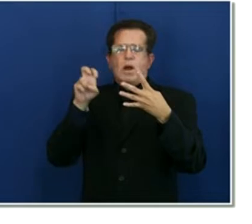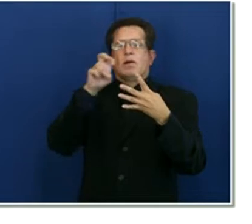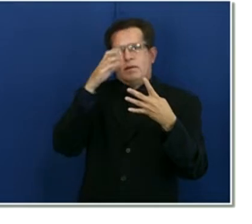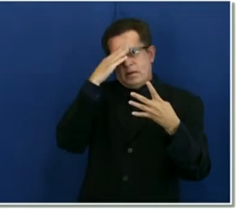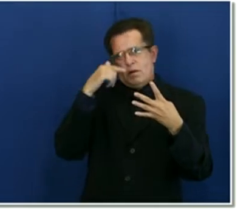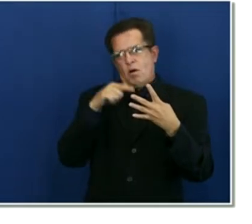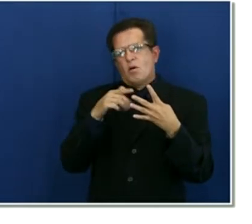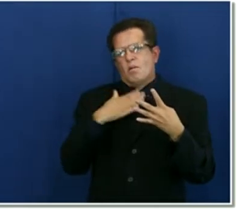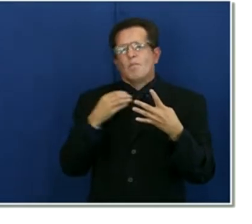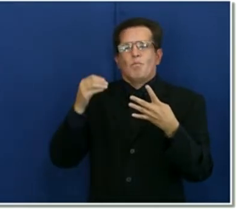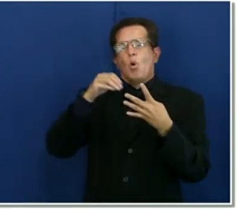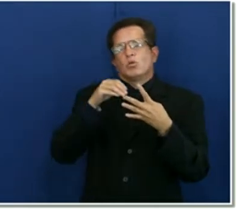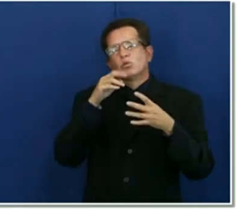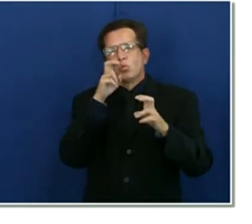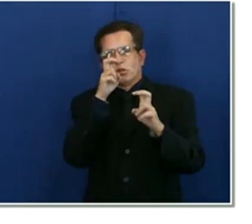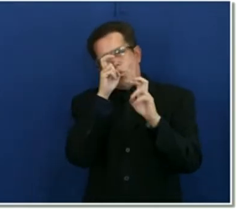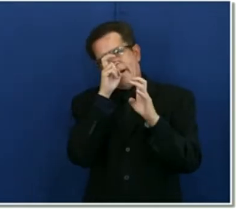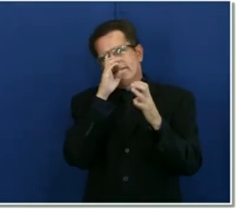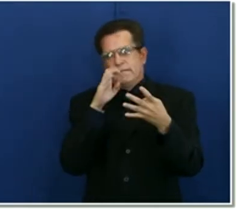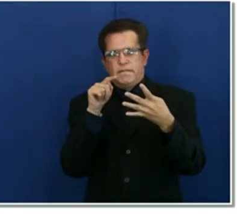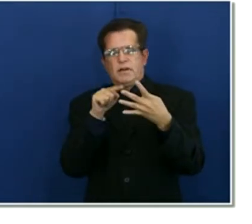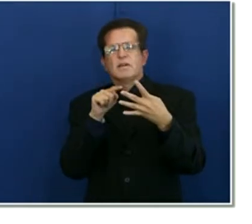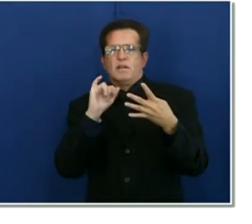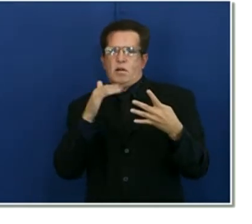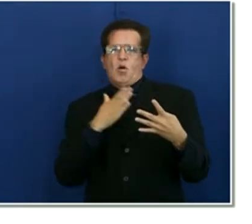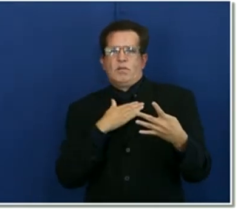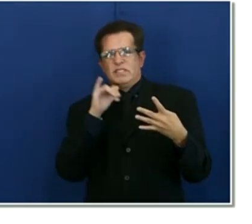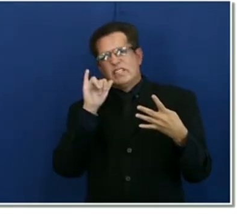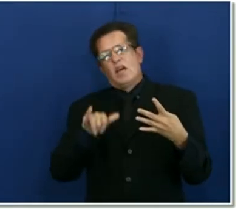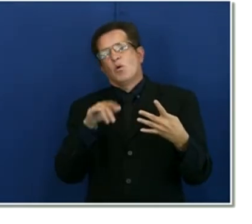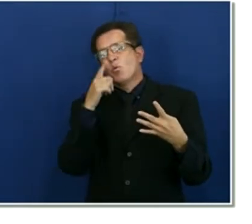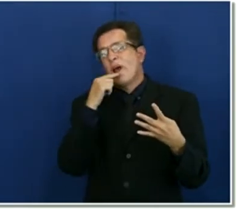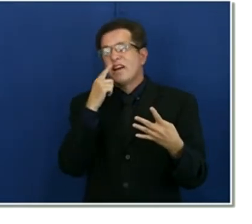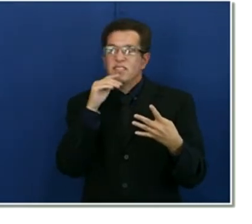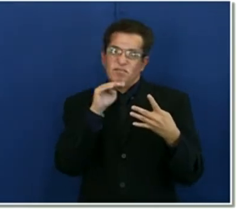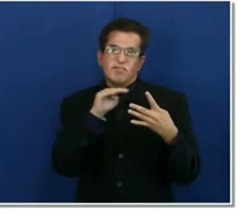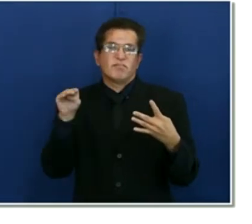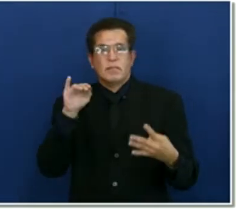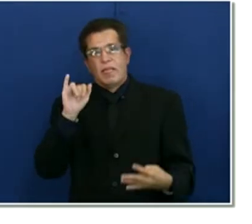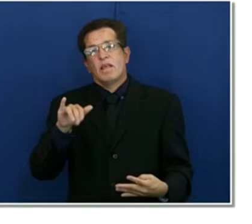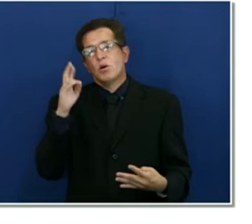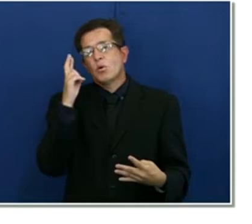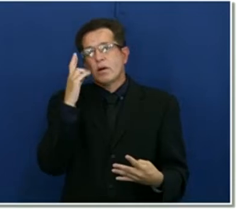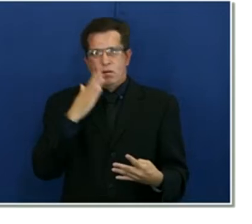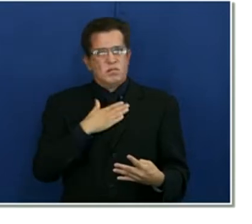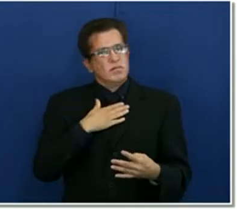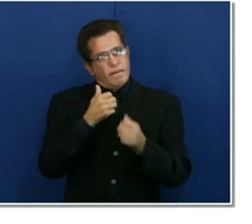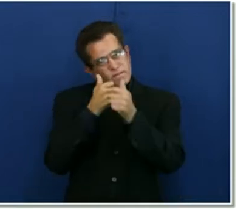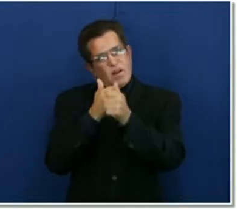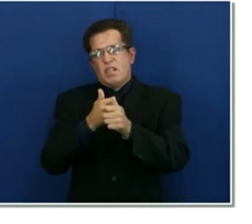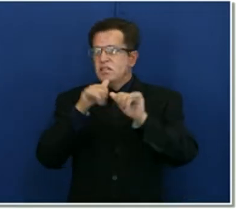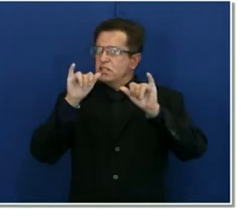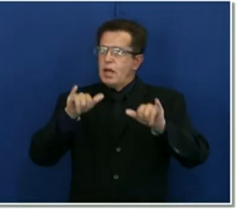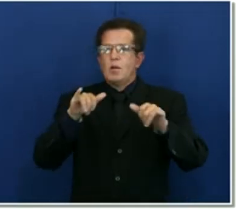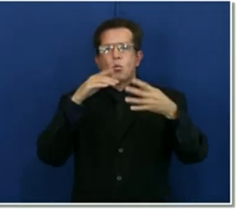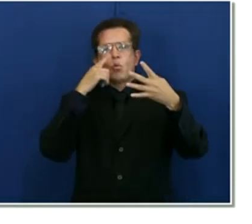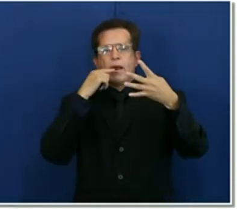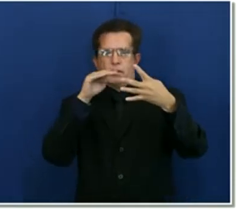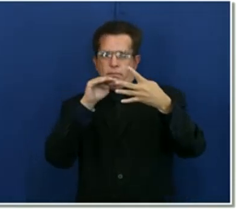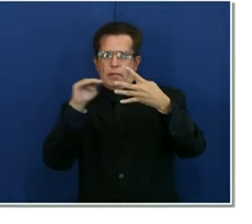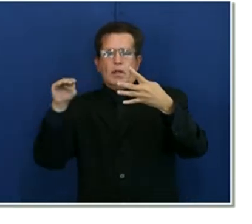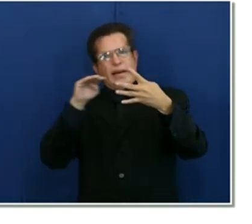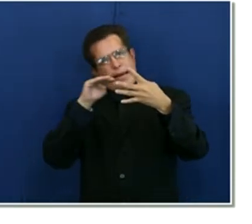red. Overall, the county continues to be in the red tier or tier